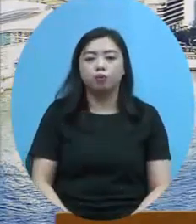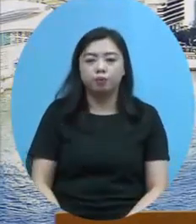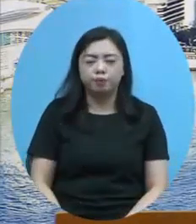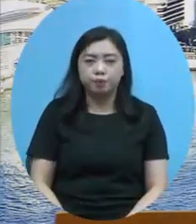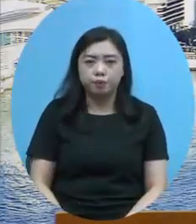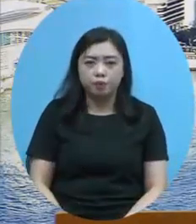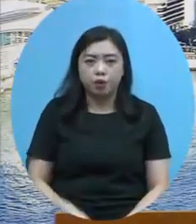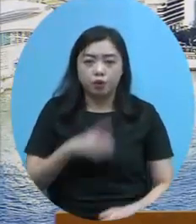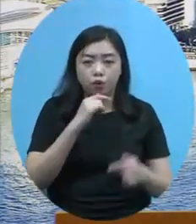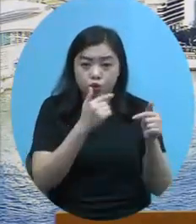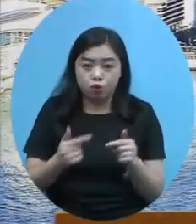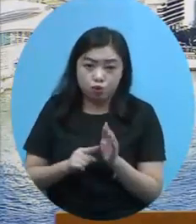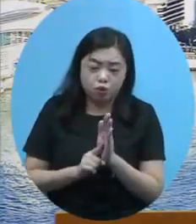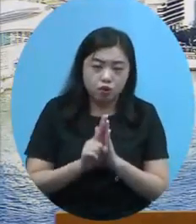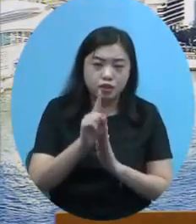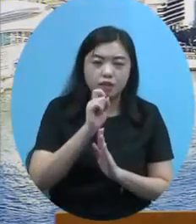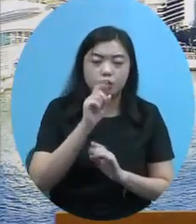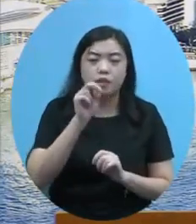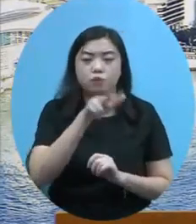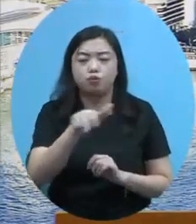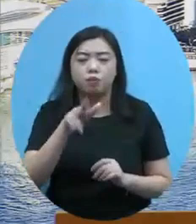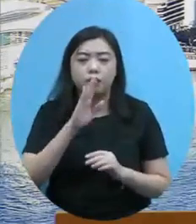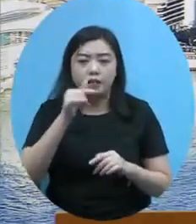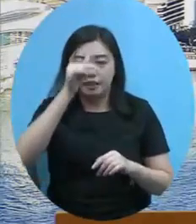hospital, on our medical system.